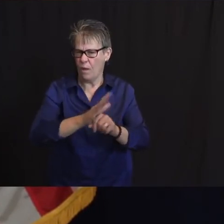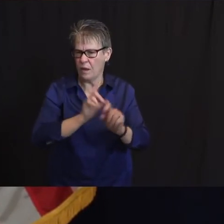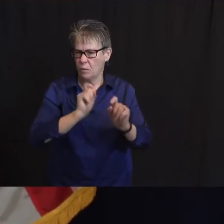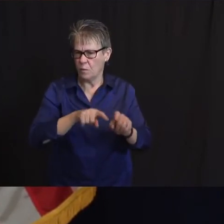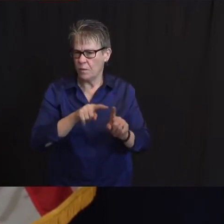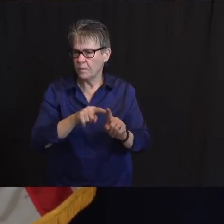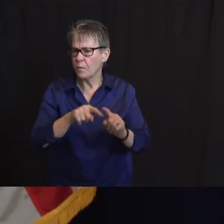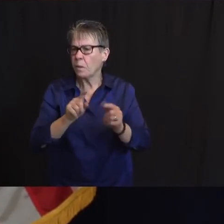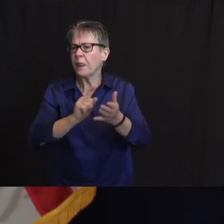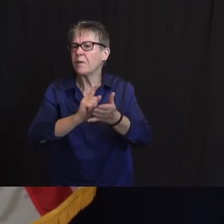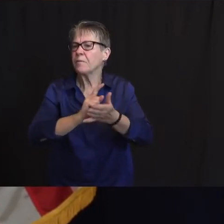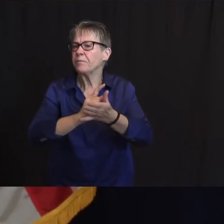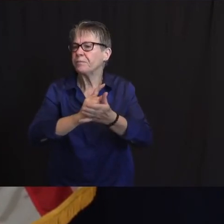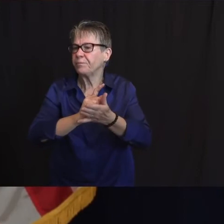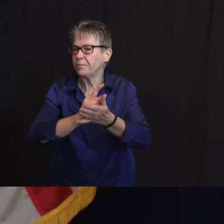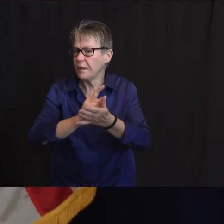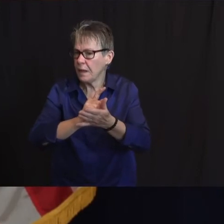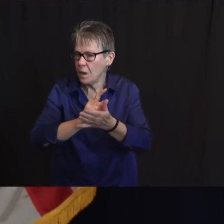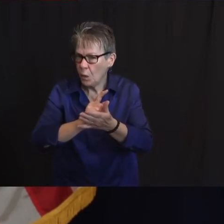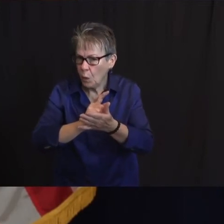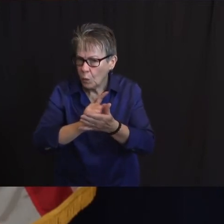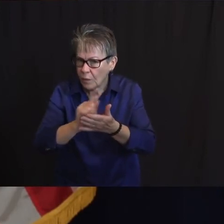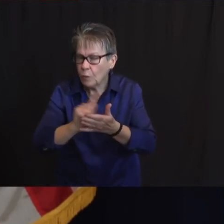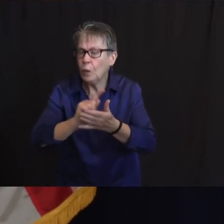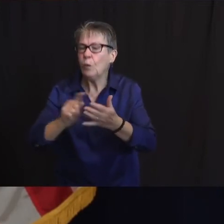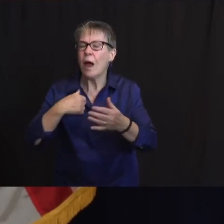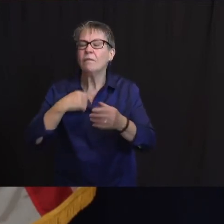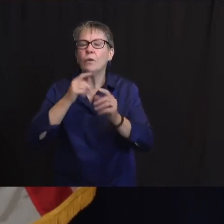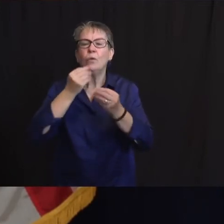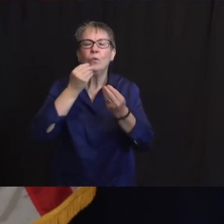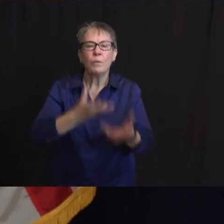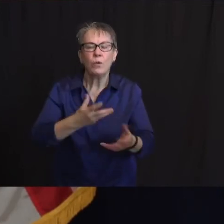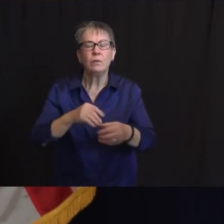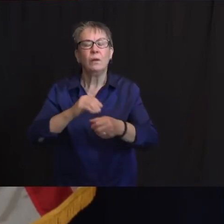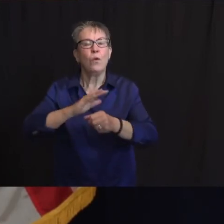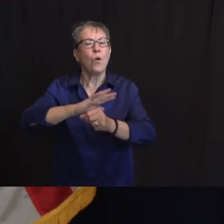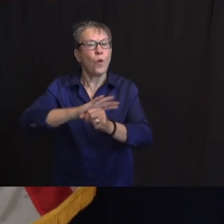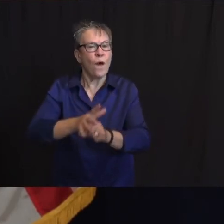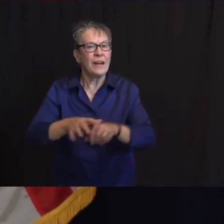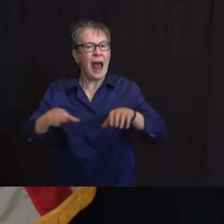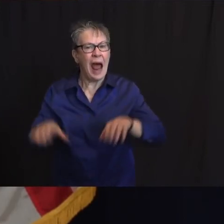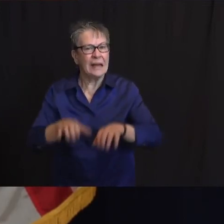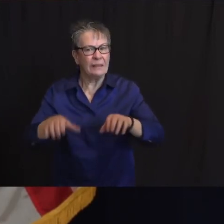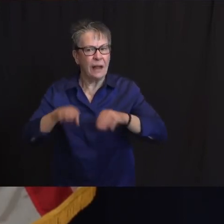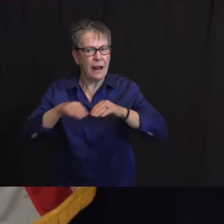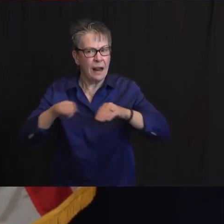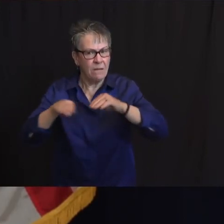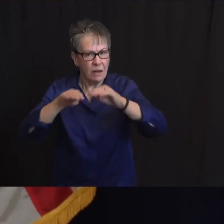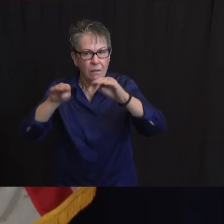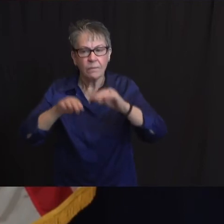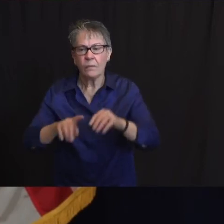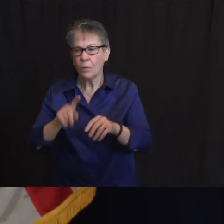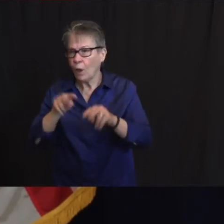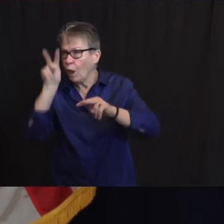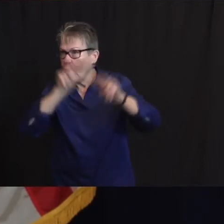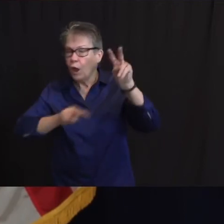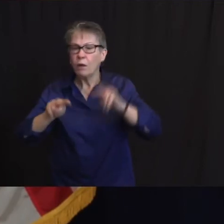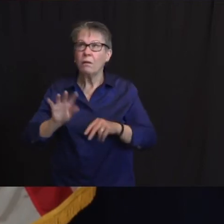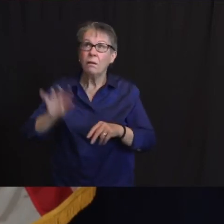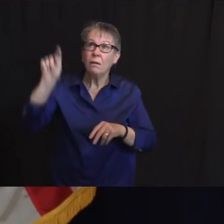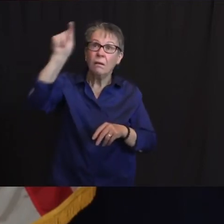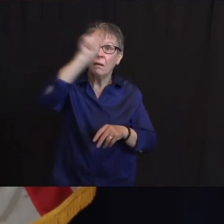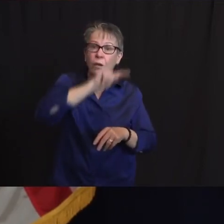level report, and for the last several weeks, New Jersey has been overall in orange. As the governor mentioned, I